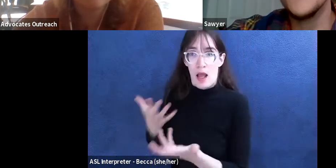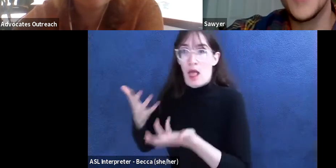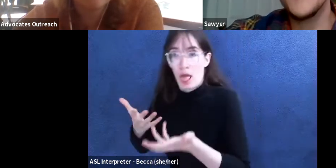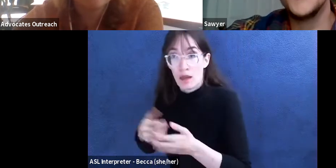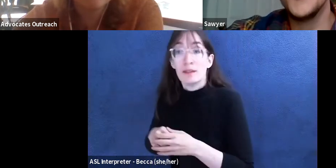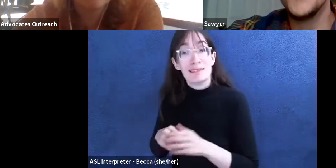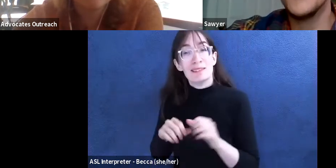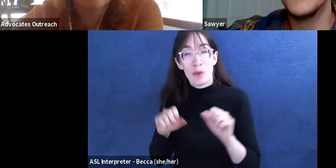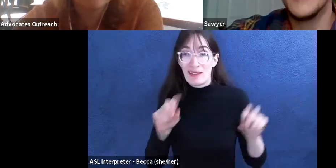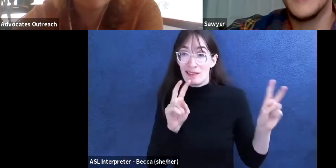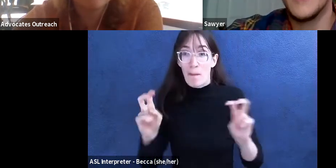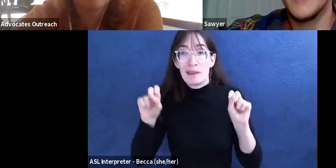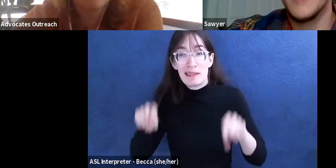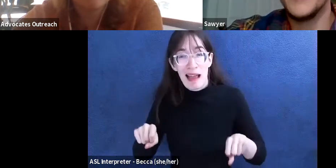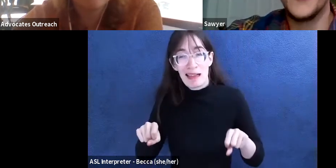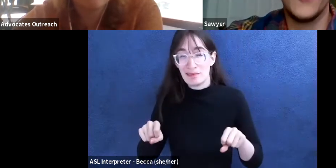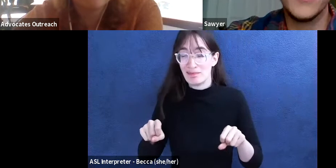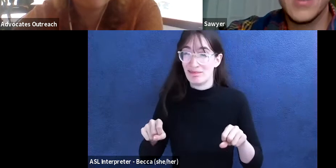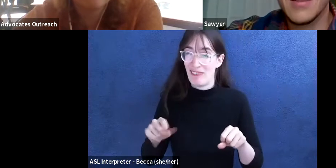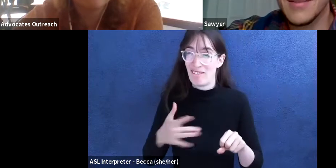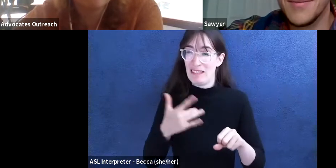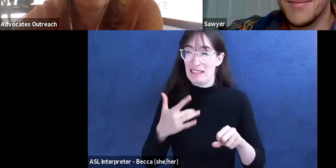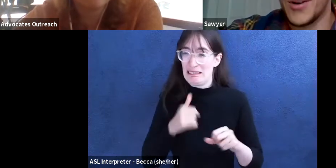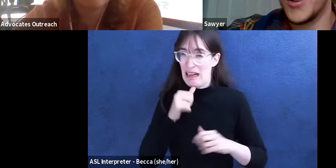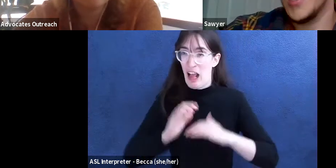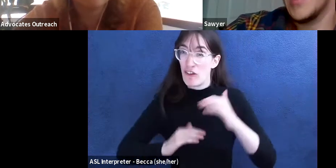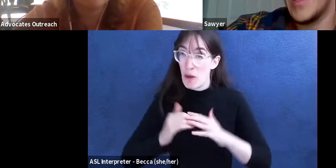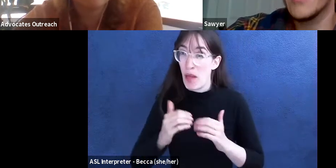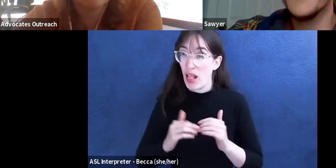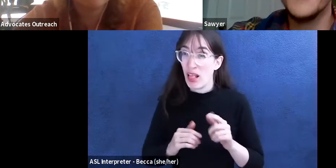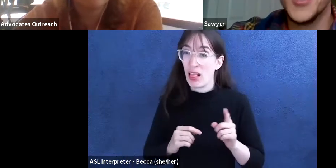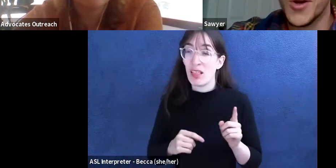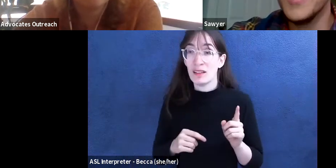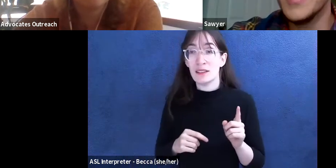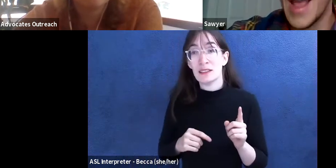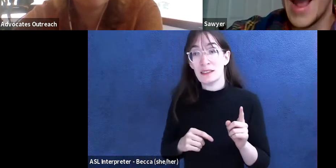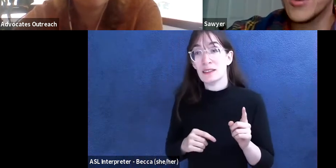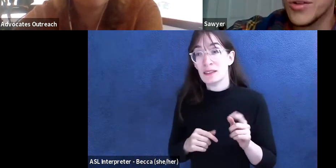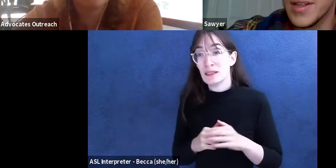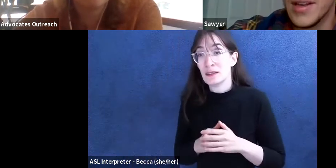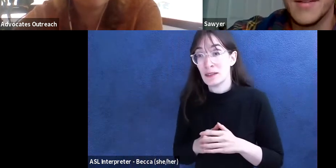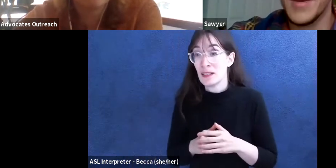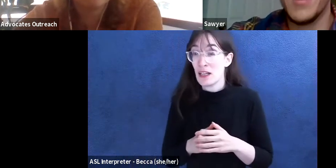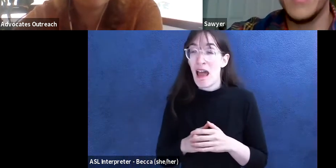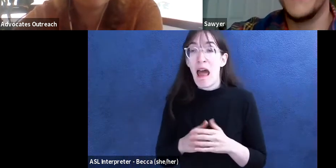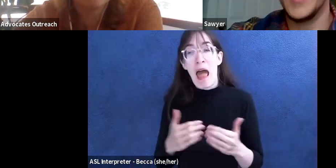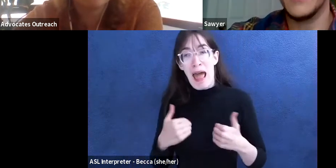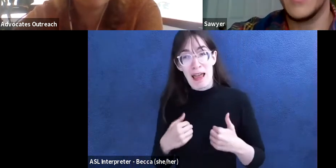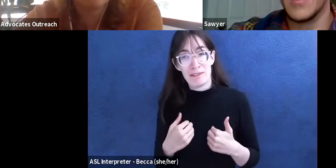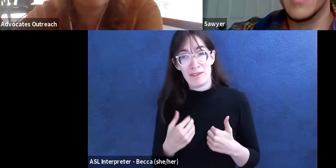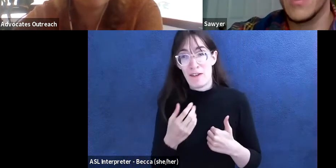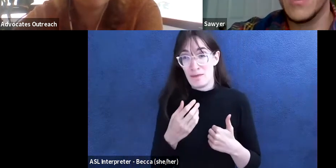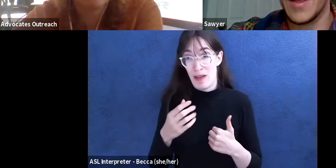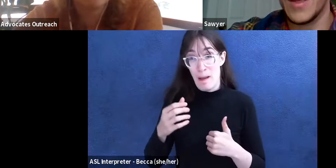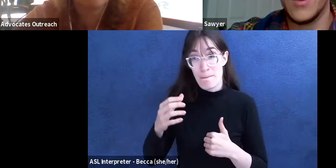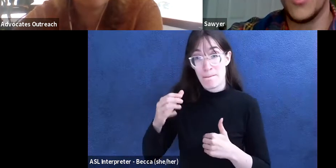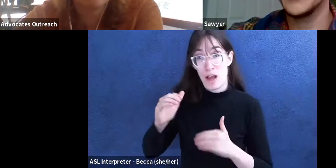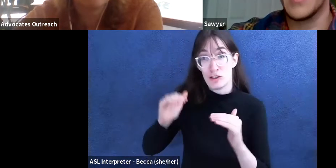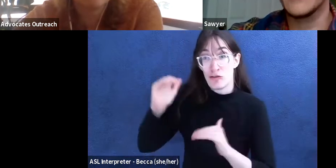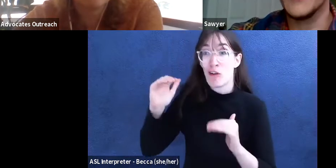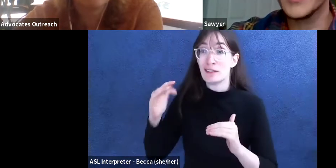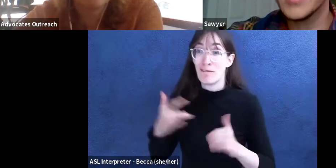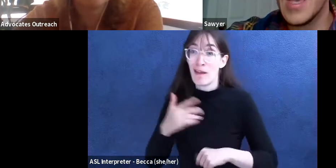been received, at least so far. And I think that's like really common for a couple